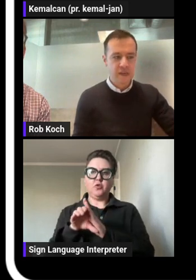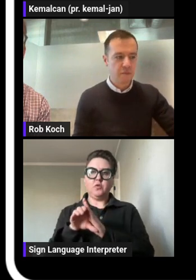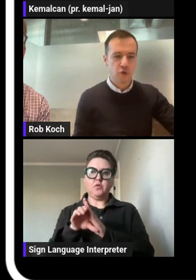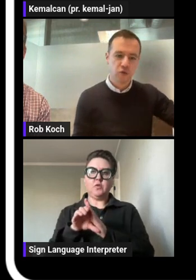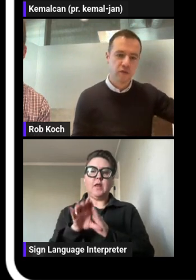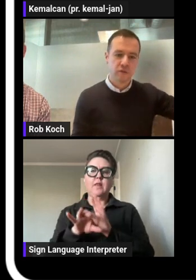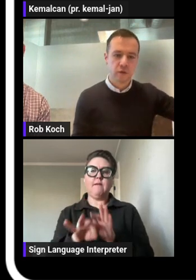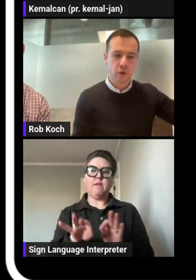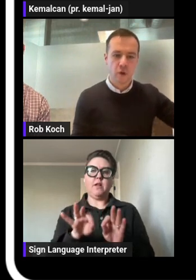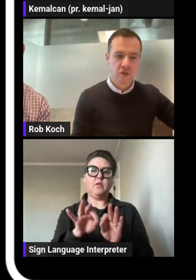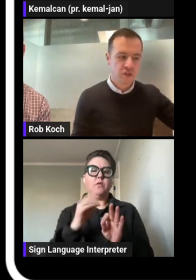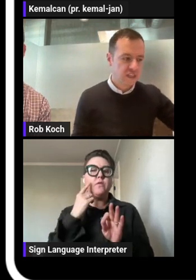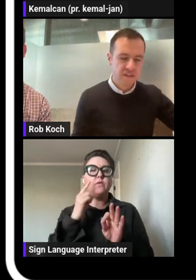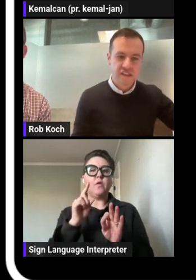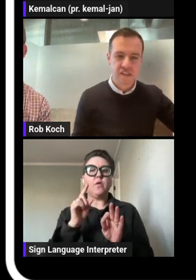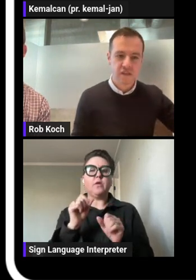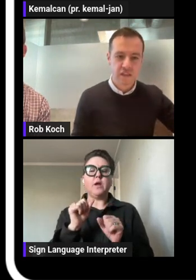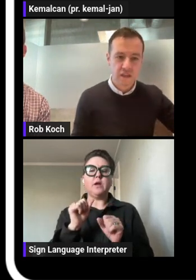for example, you